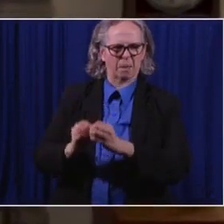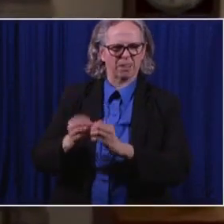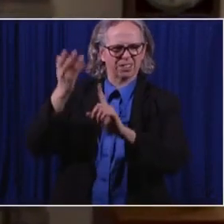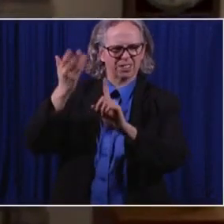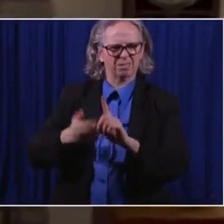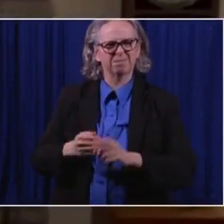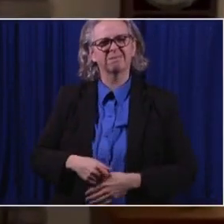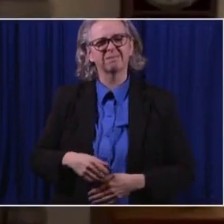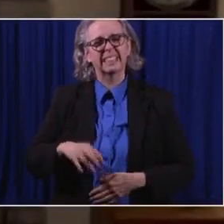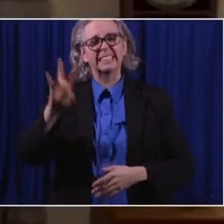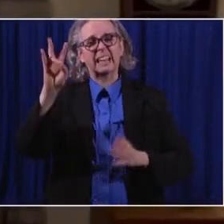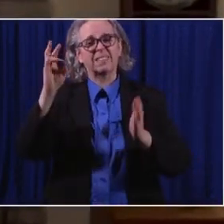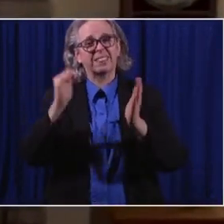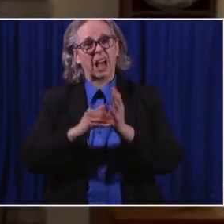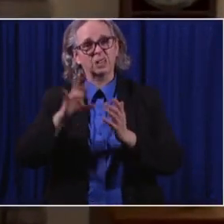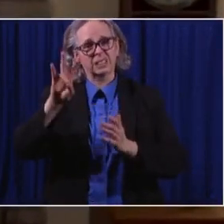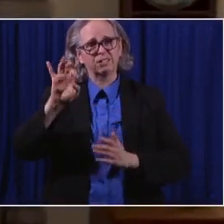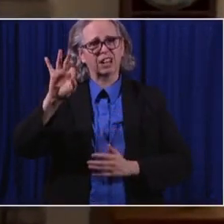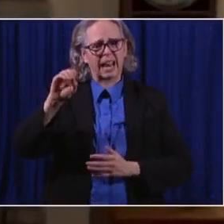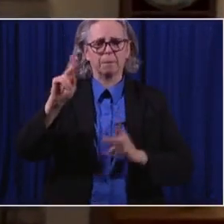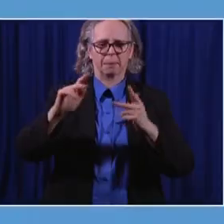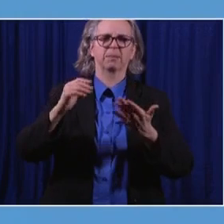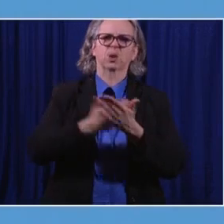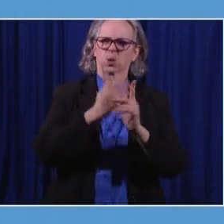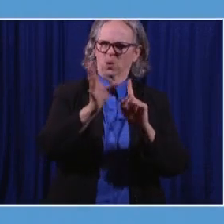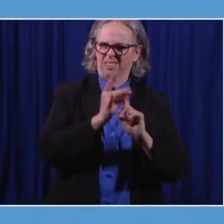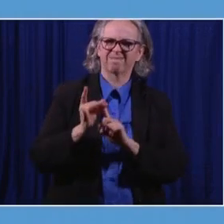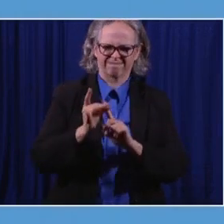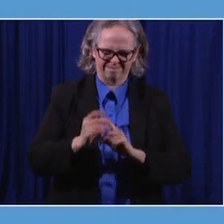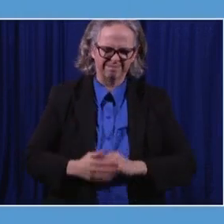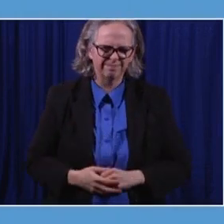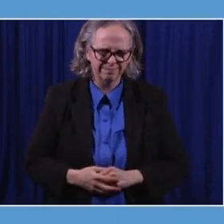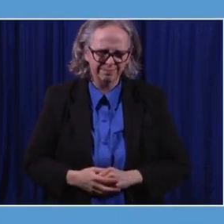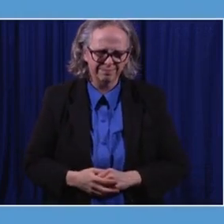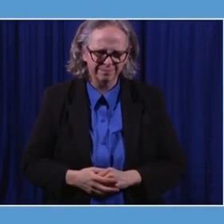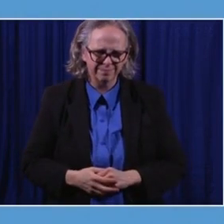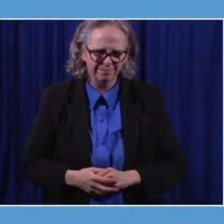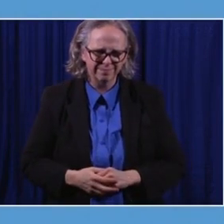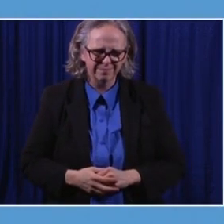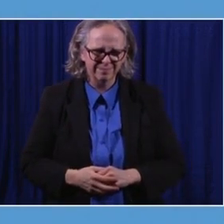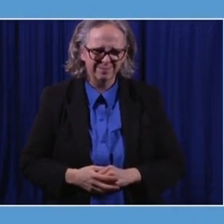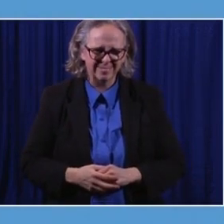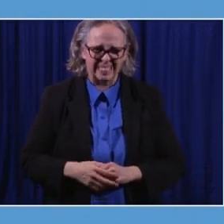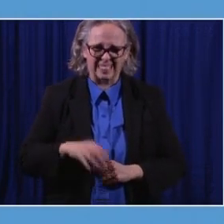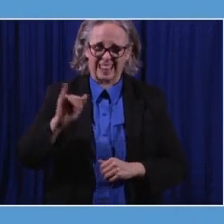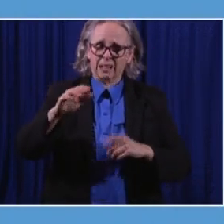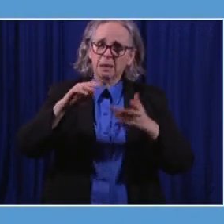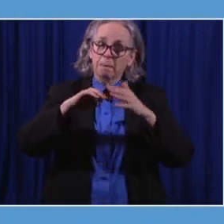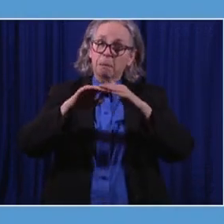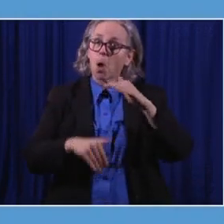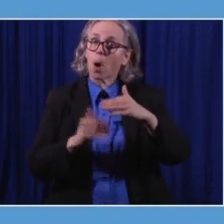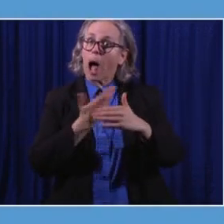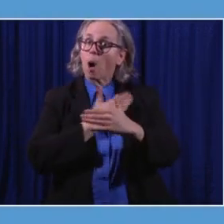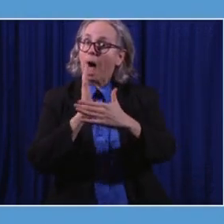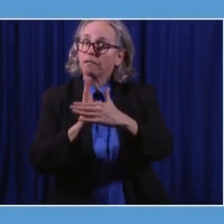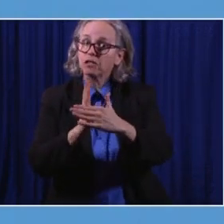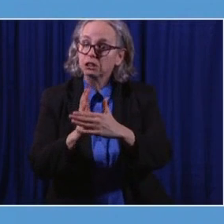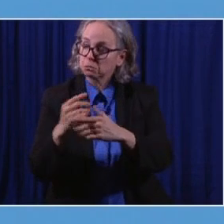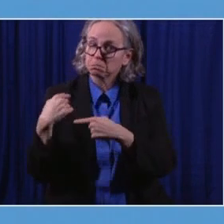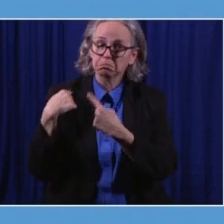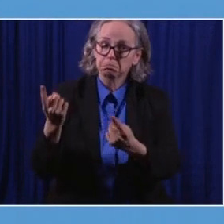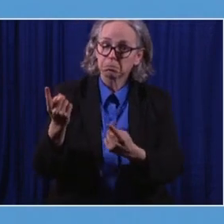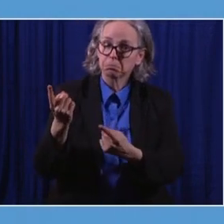7,790 new cases in Ohio. This is below average for the last 21 days, but